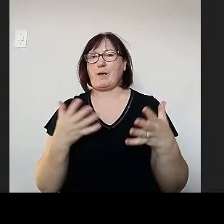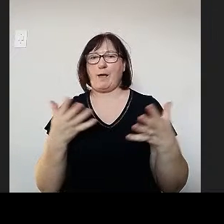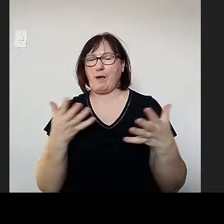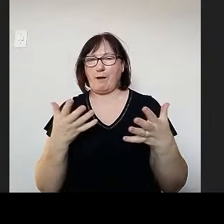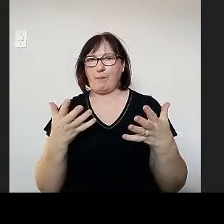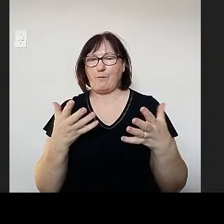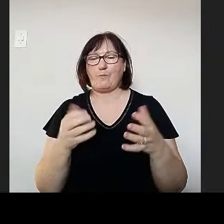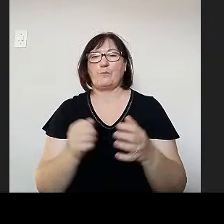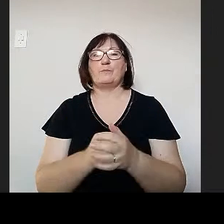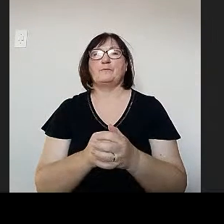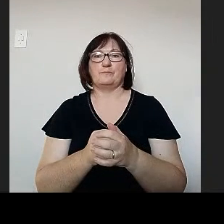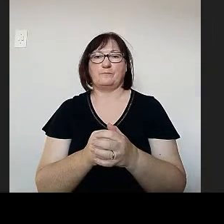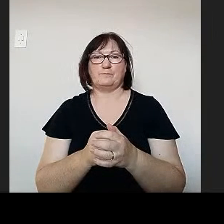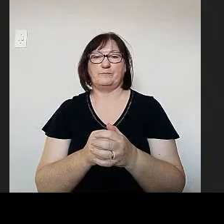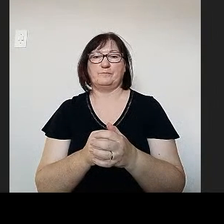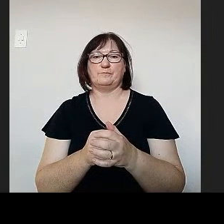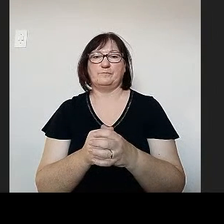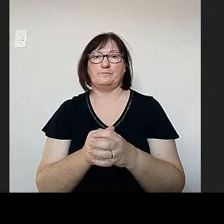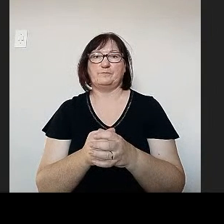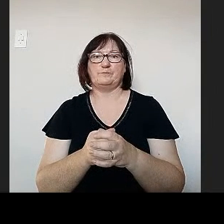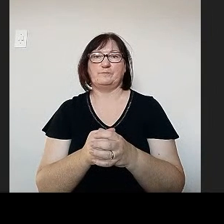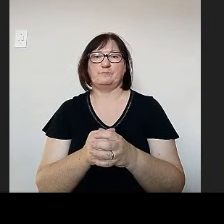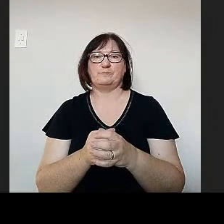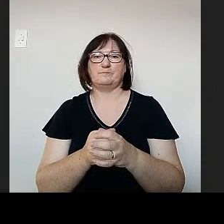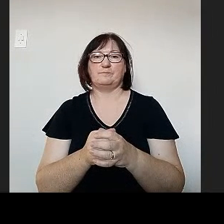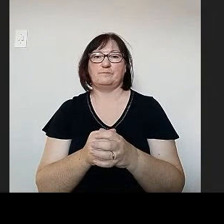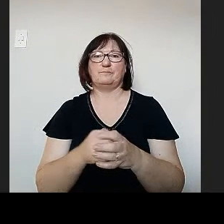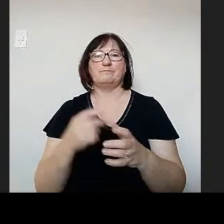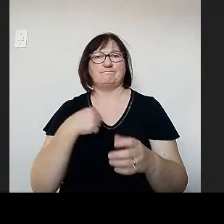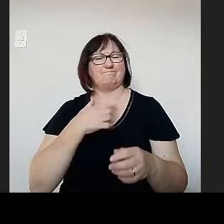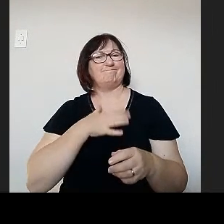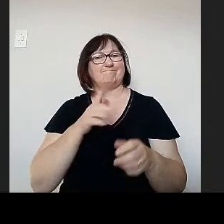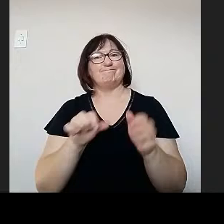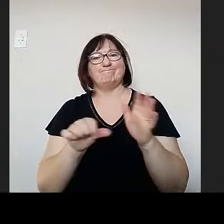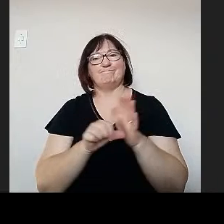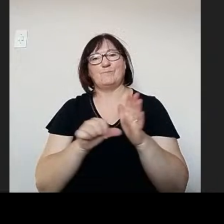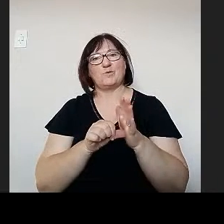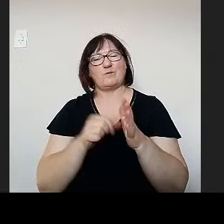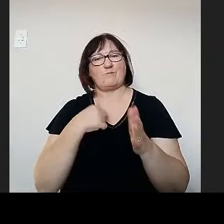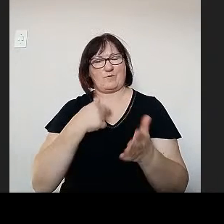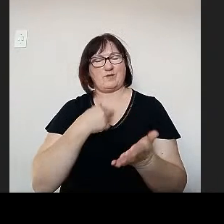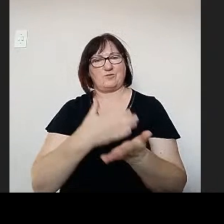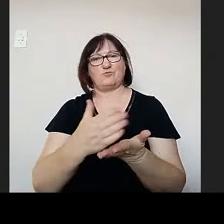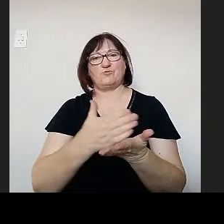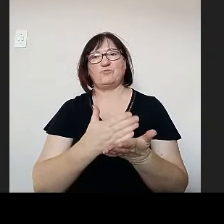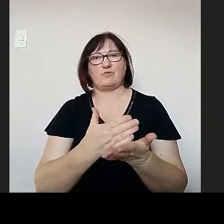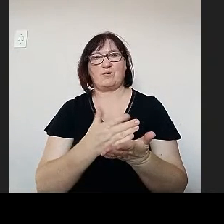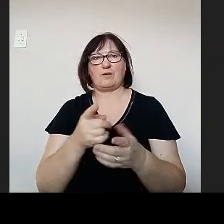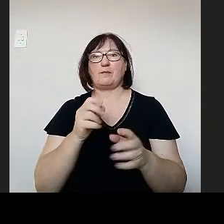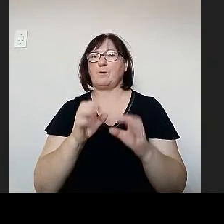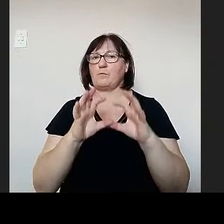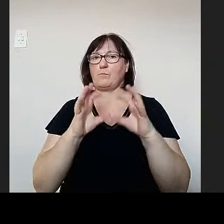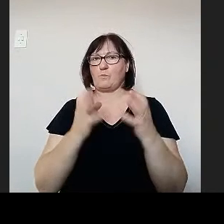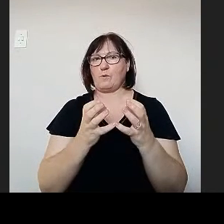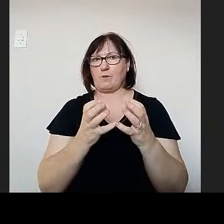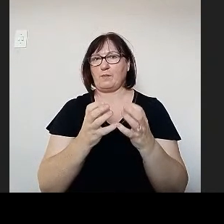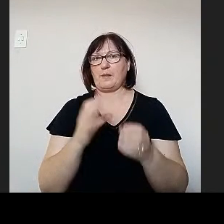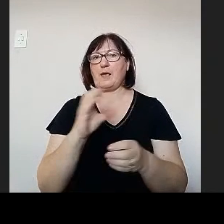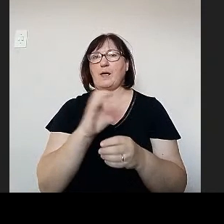region or in head office? I thought it's important to share with you today that the World Customs